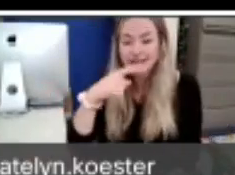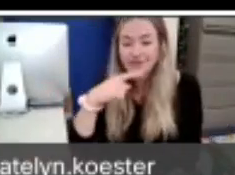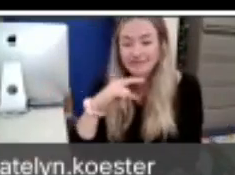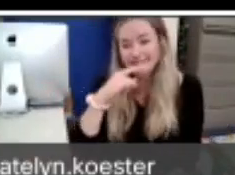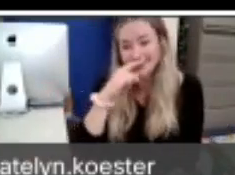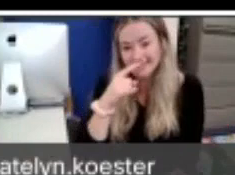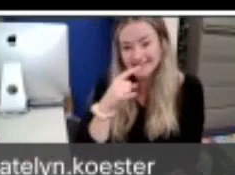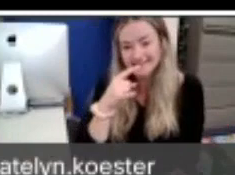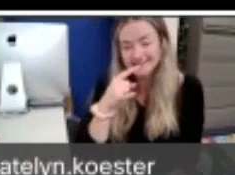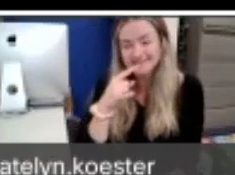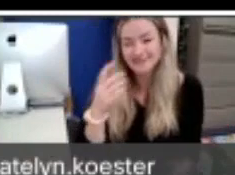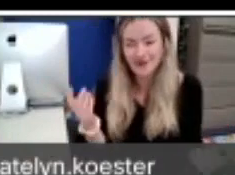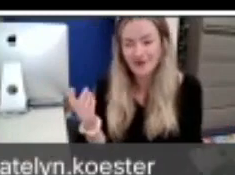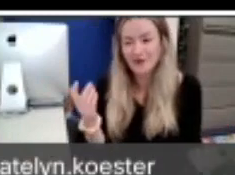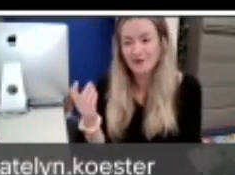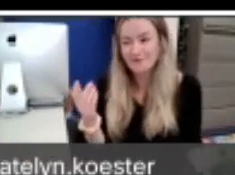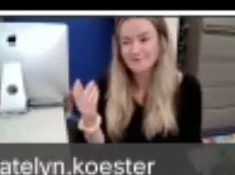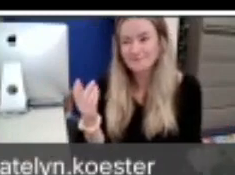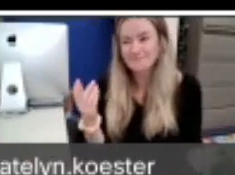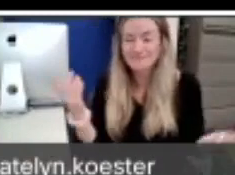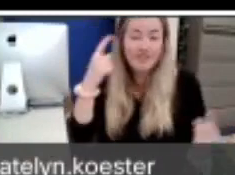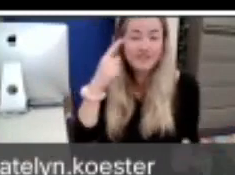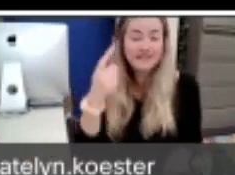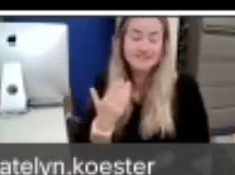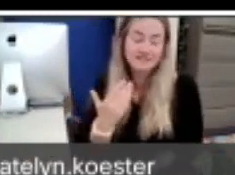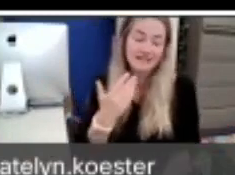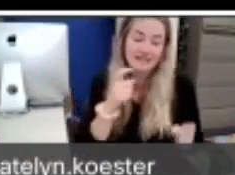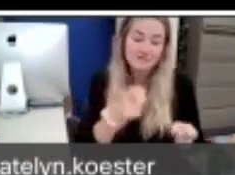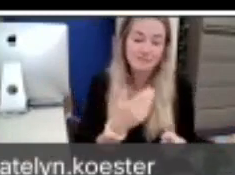stability. And I teach the hearing kids. So,